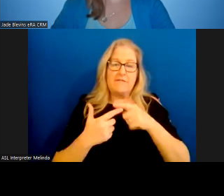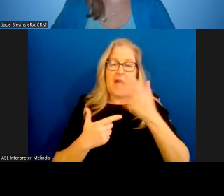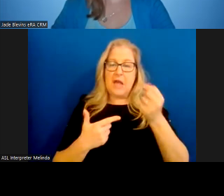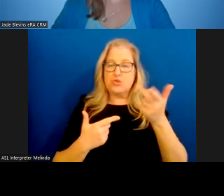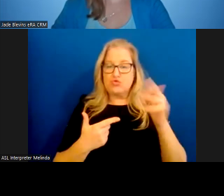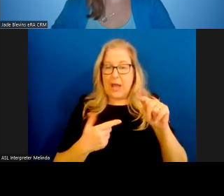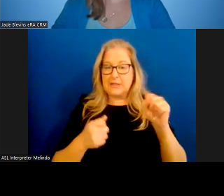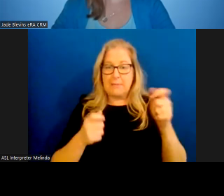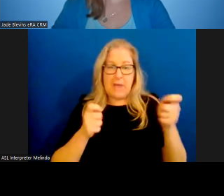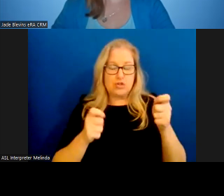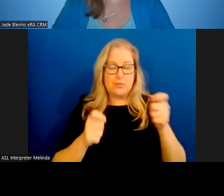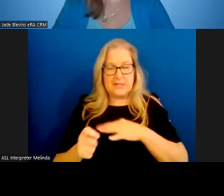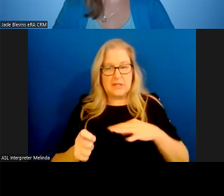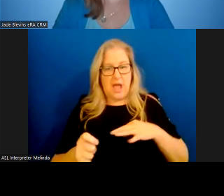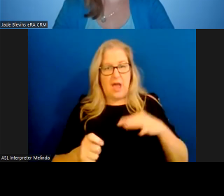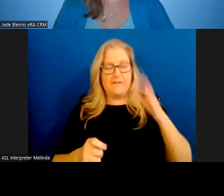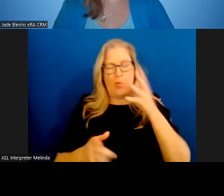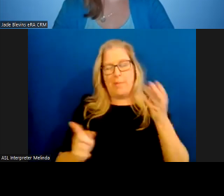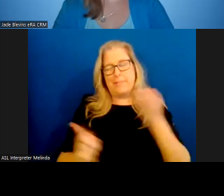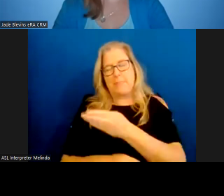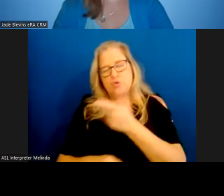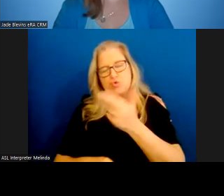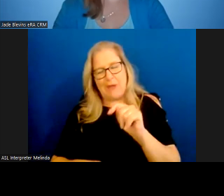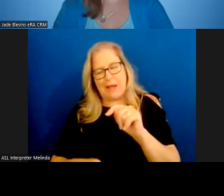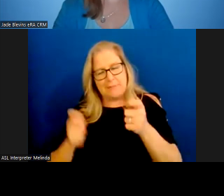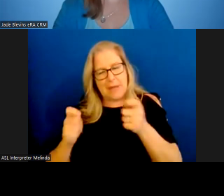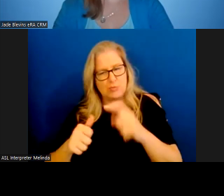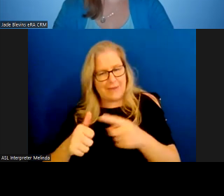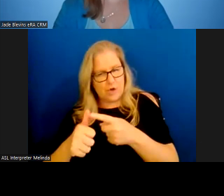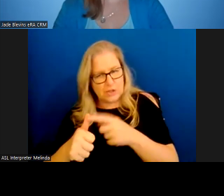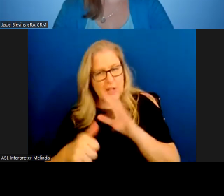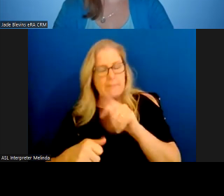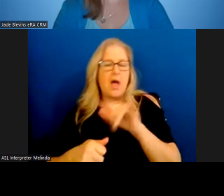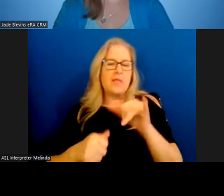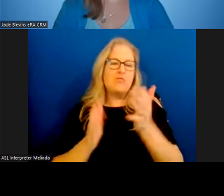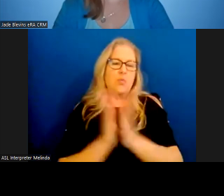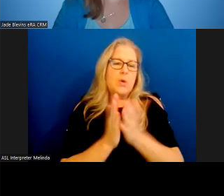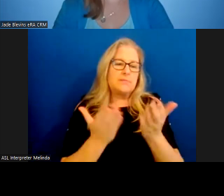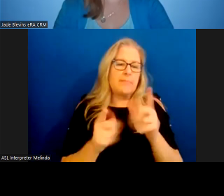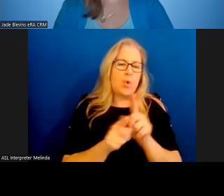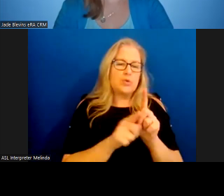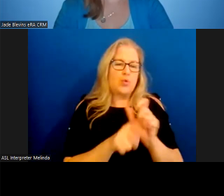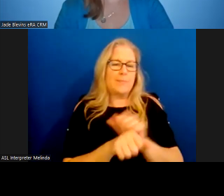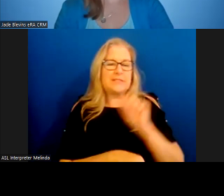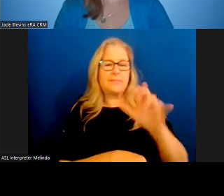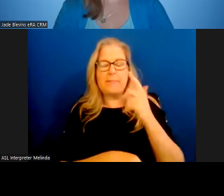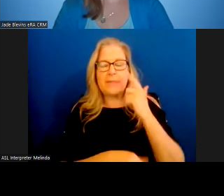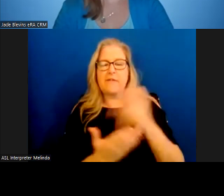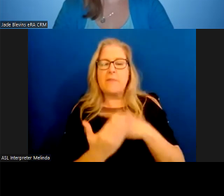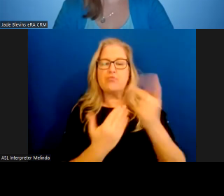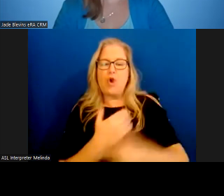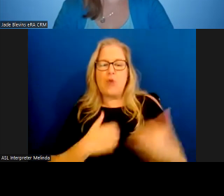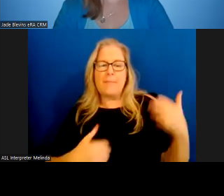staff. So the request is going to come from grants management, but the request might also be submitted because a program official